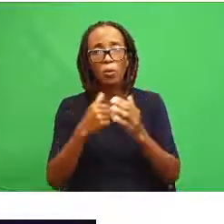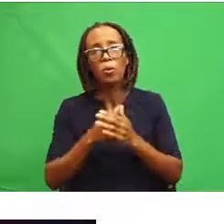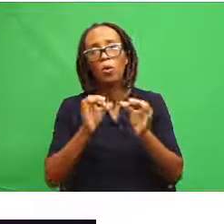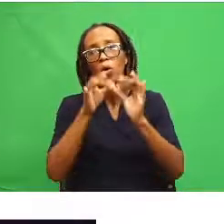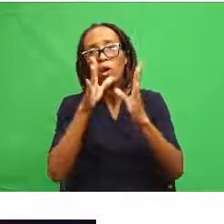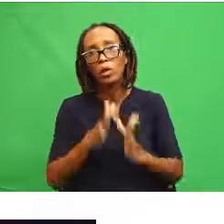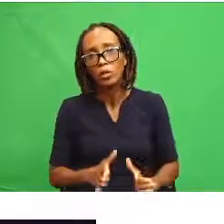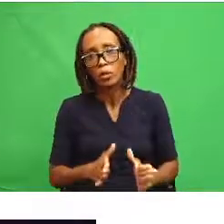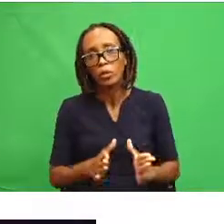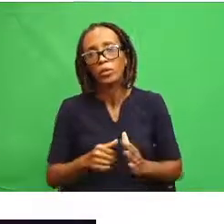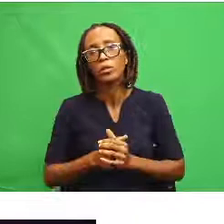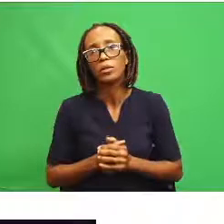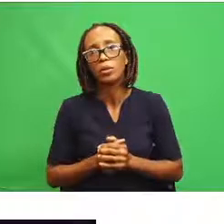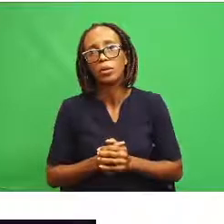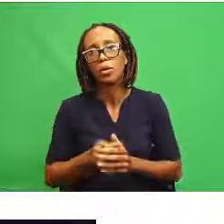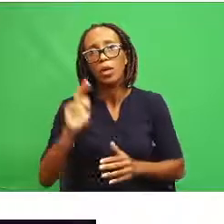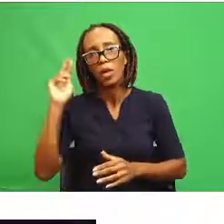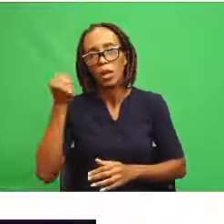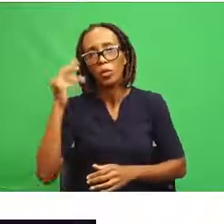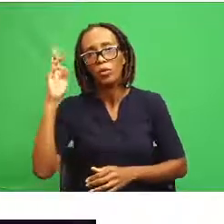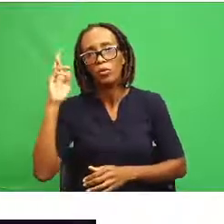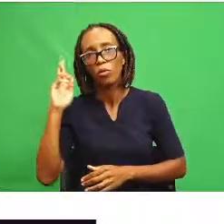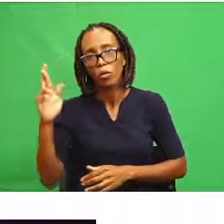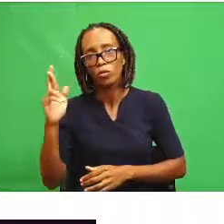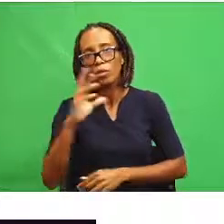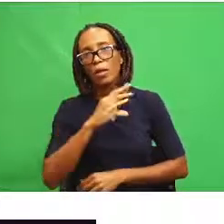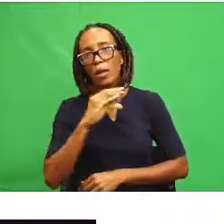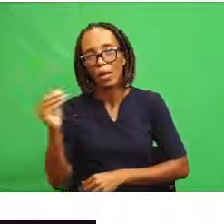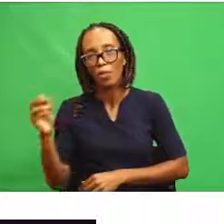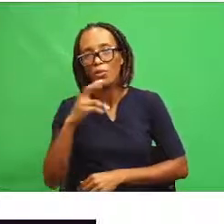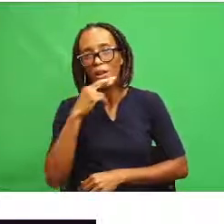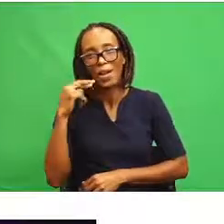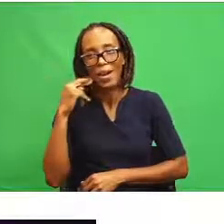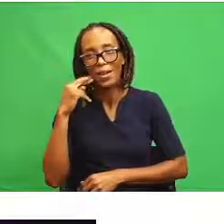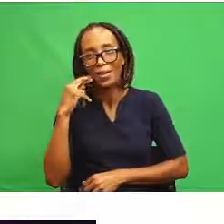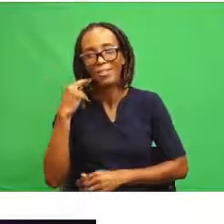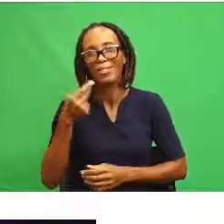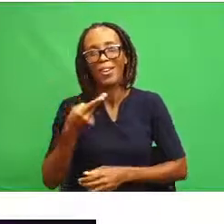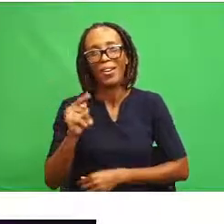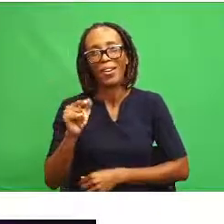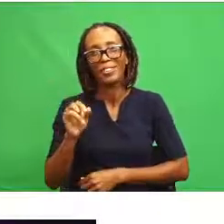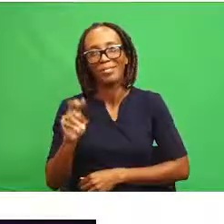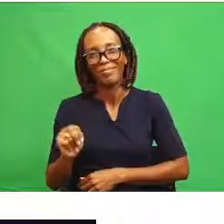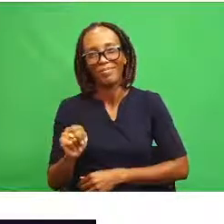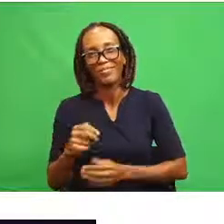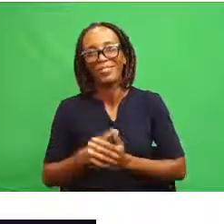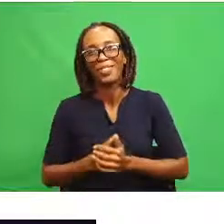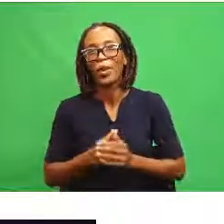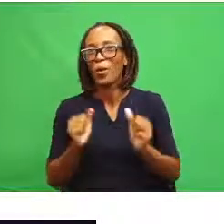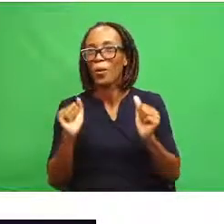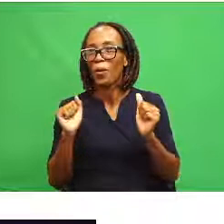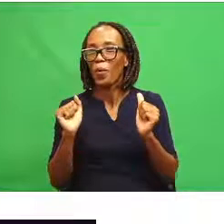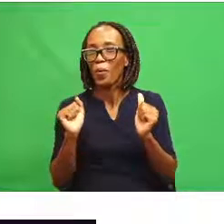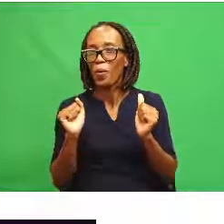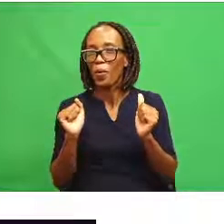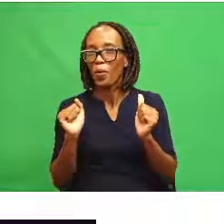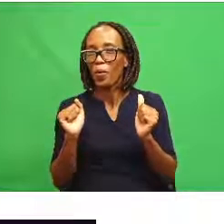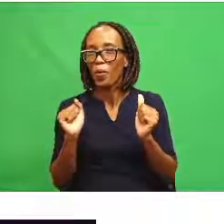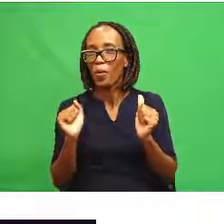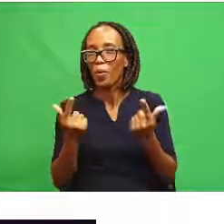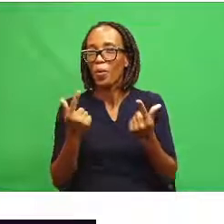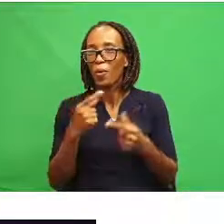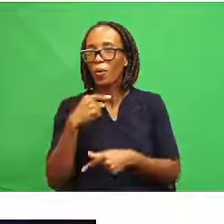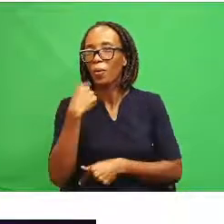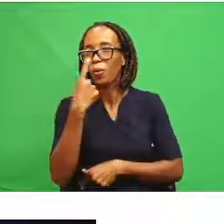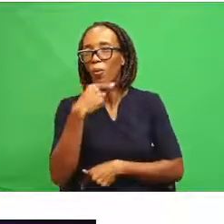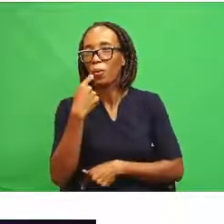language interpreters, Ms. Niobe Rodriguez and Ms. Rian Houghton. To our illustrious